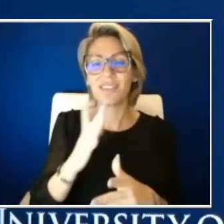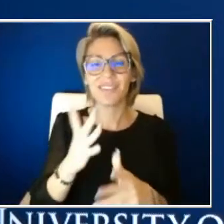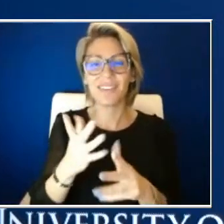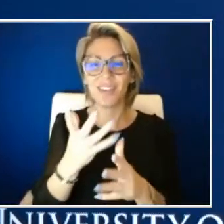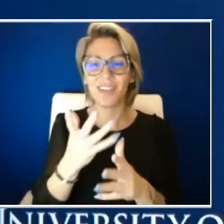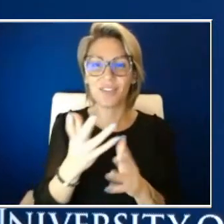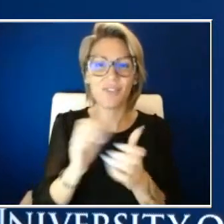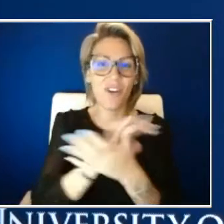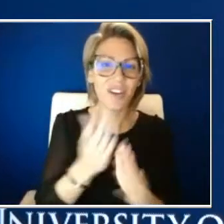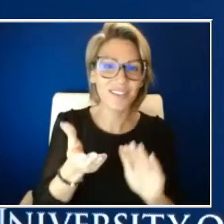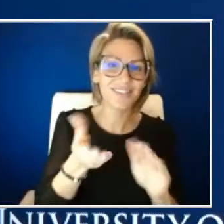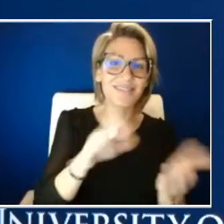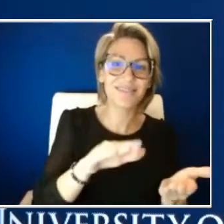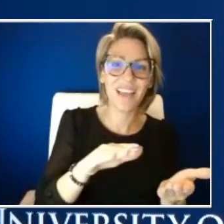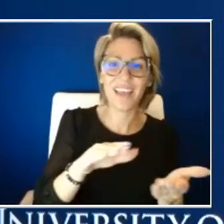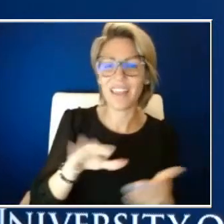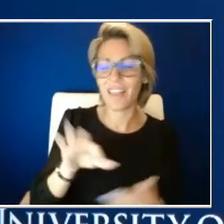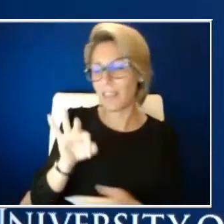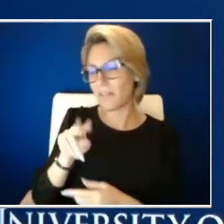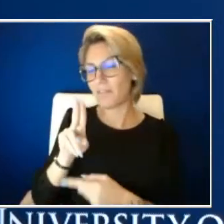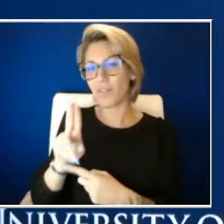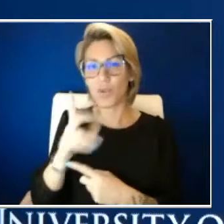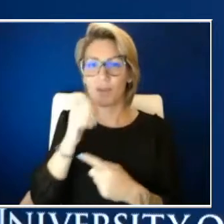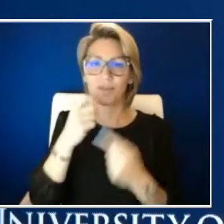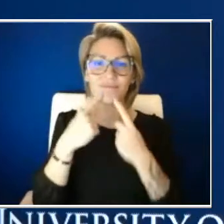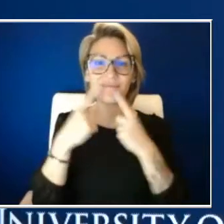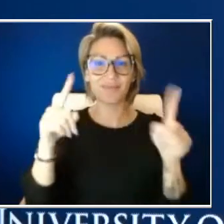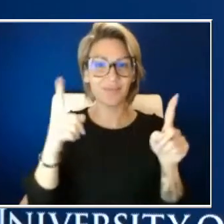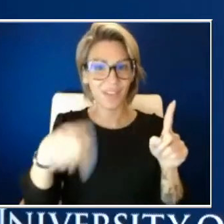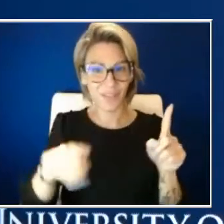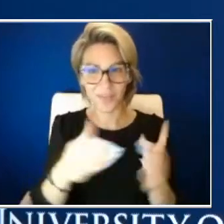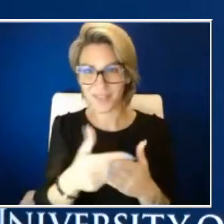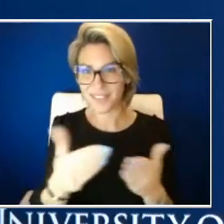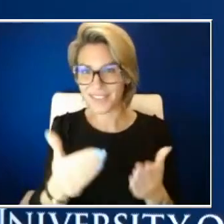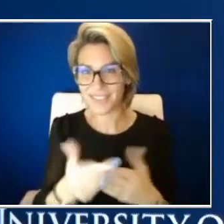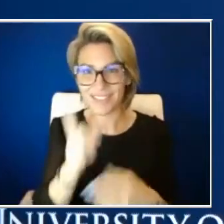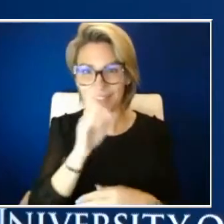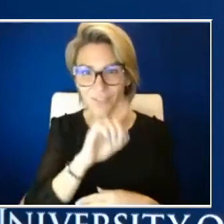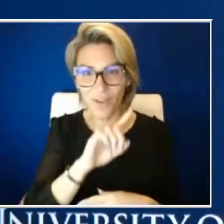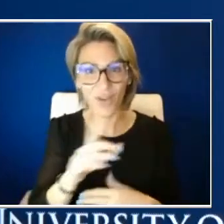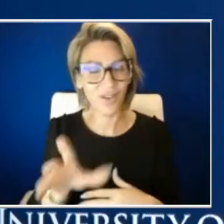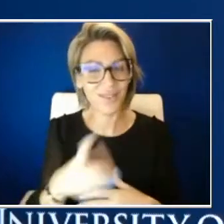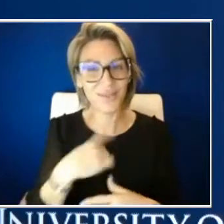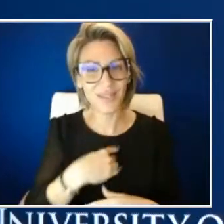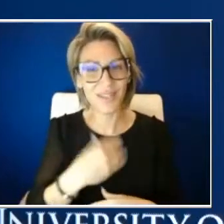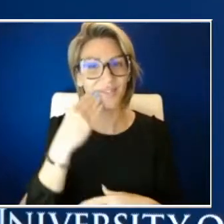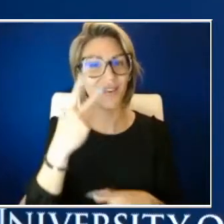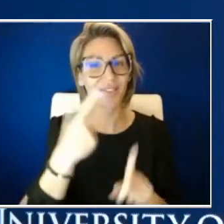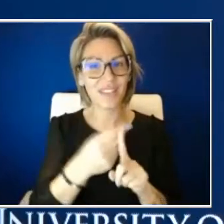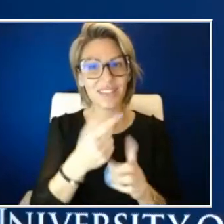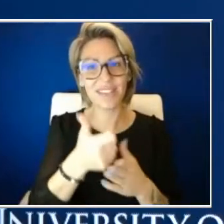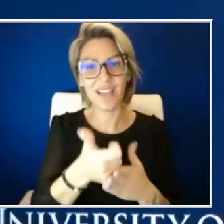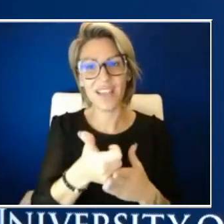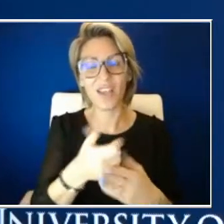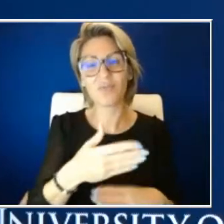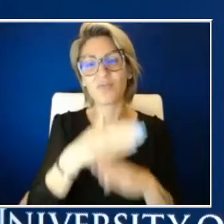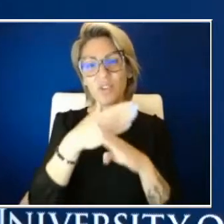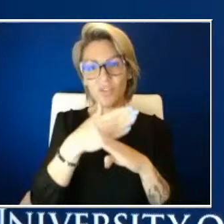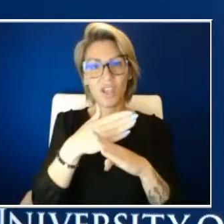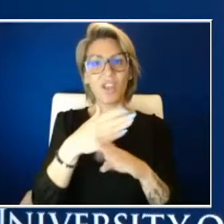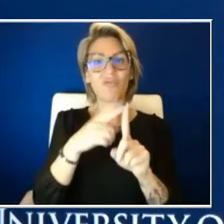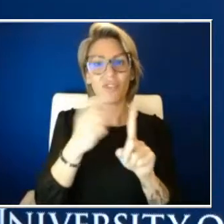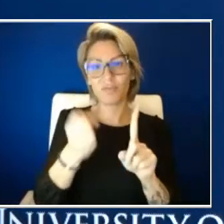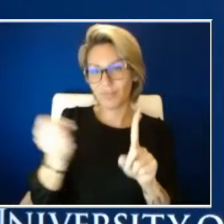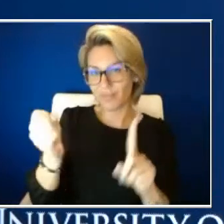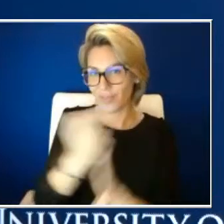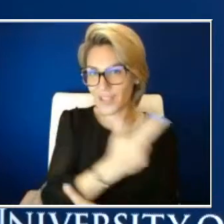influenza vaccine is not efficacious. Those things are false. We know that the vaccines do help prevent severe disease and hospitalization. And if you don't